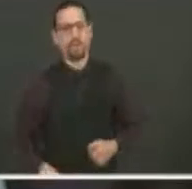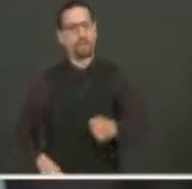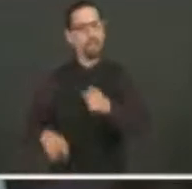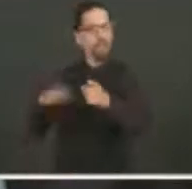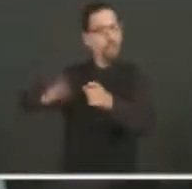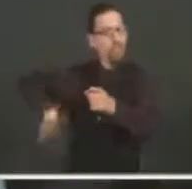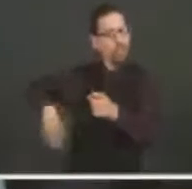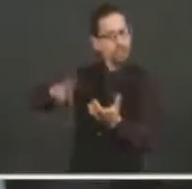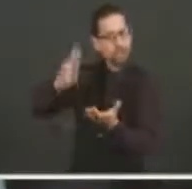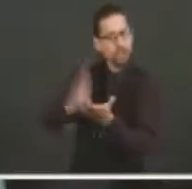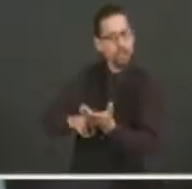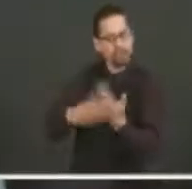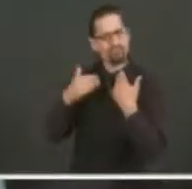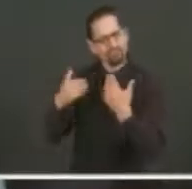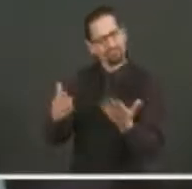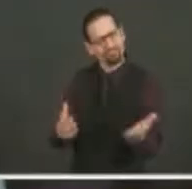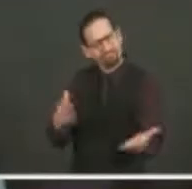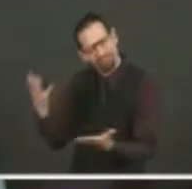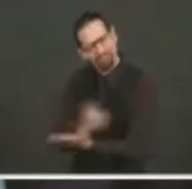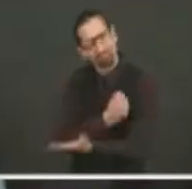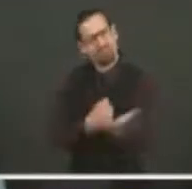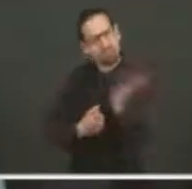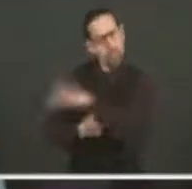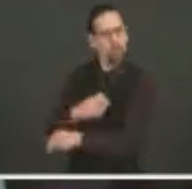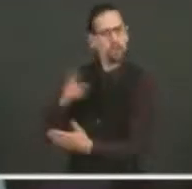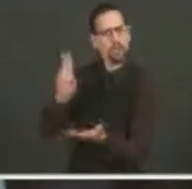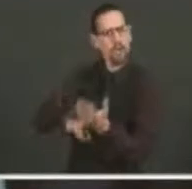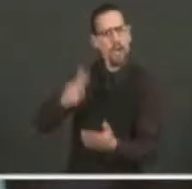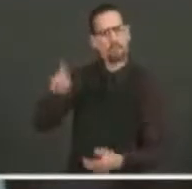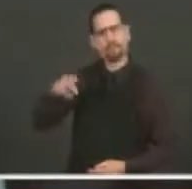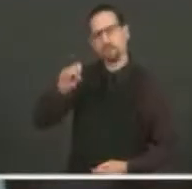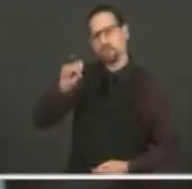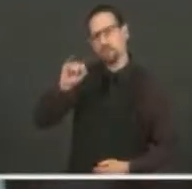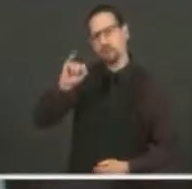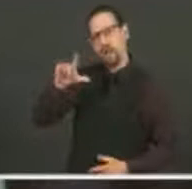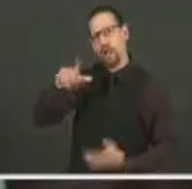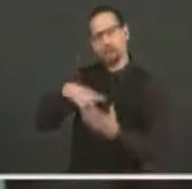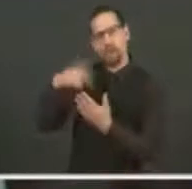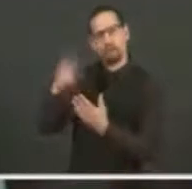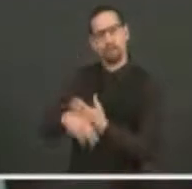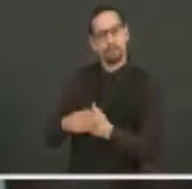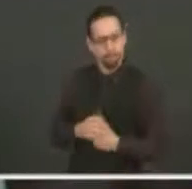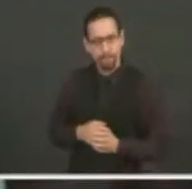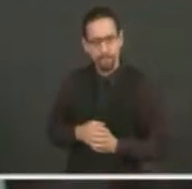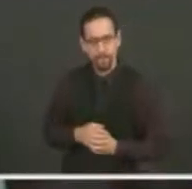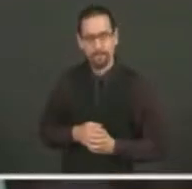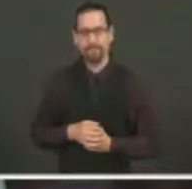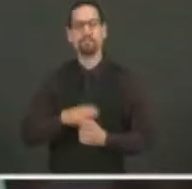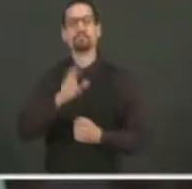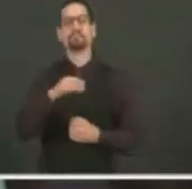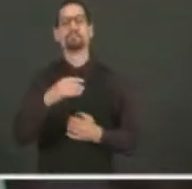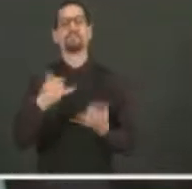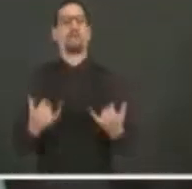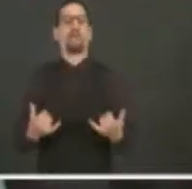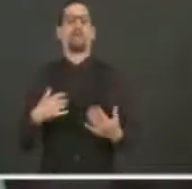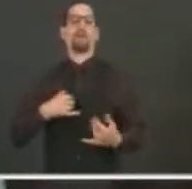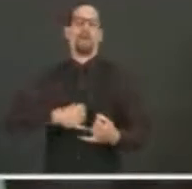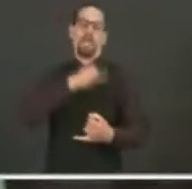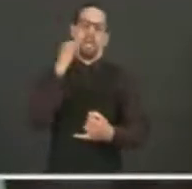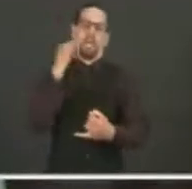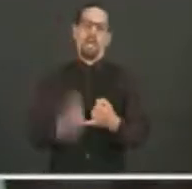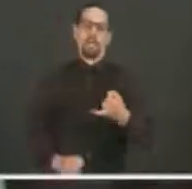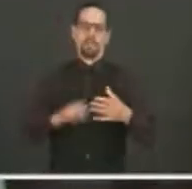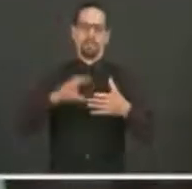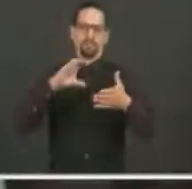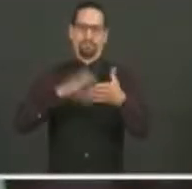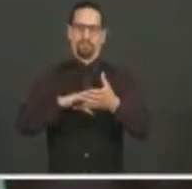Okay, last announcement for today. This is an important announcement, and I know I've taken up a lot of your time already,